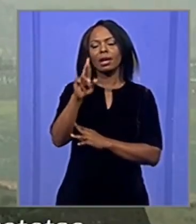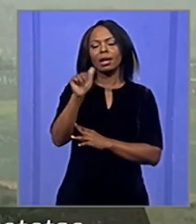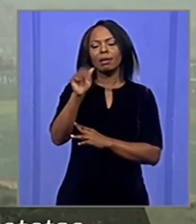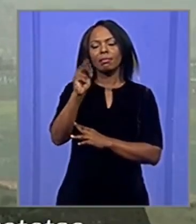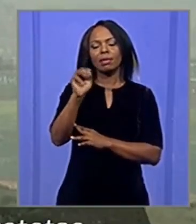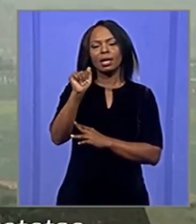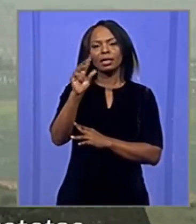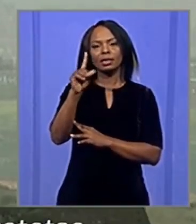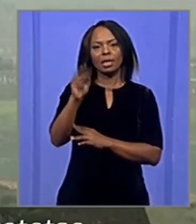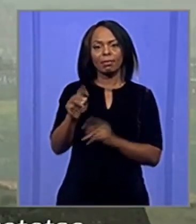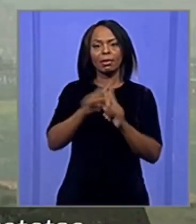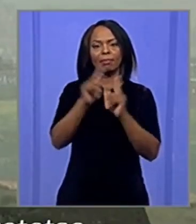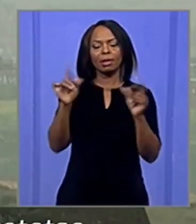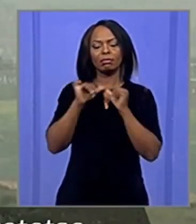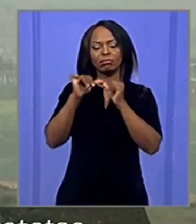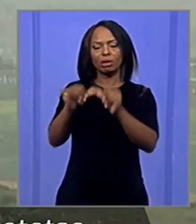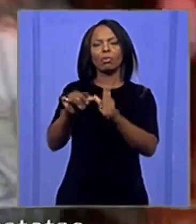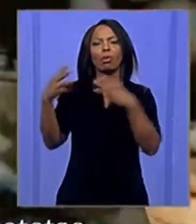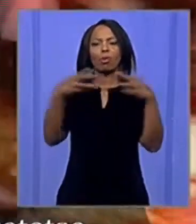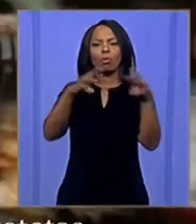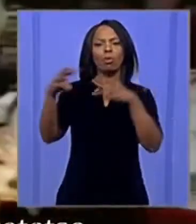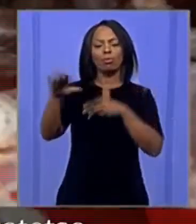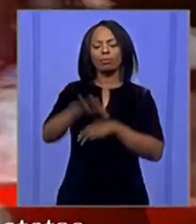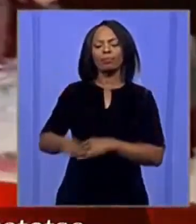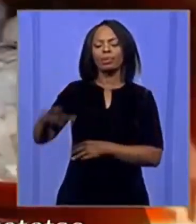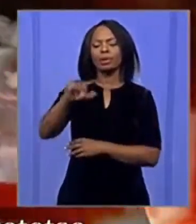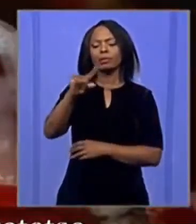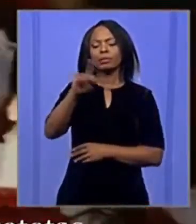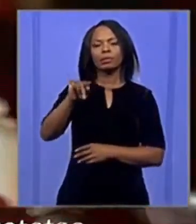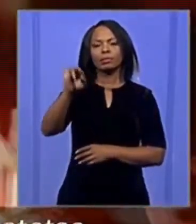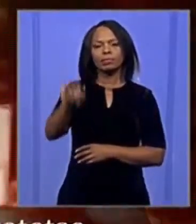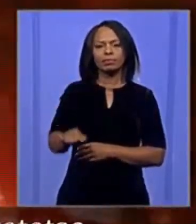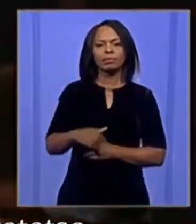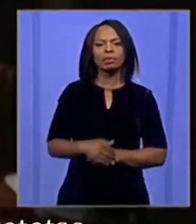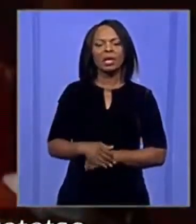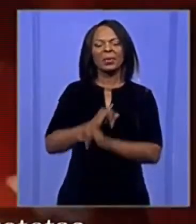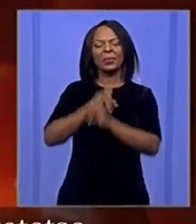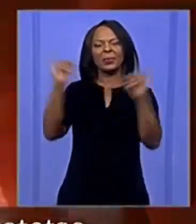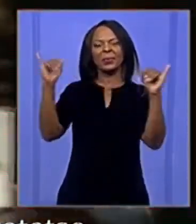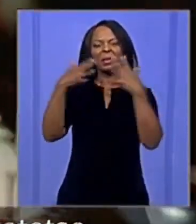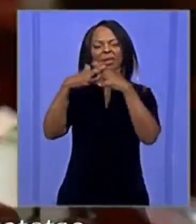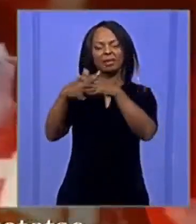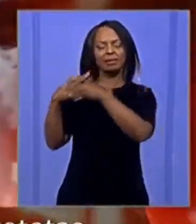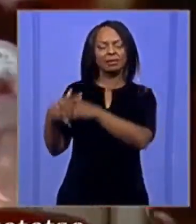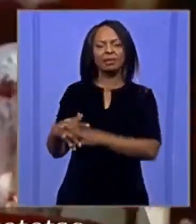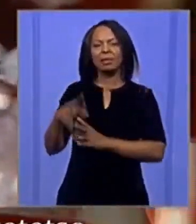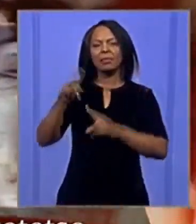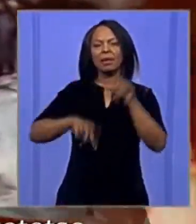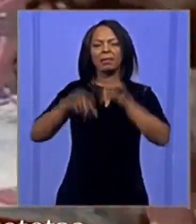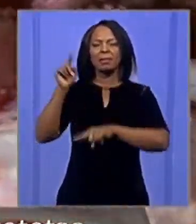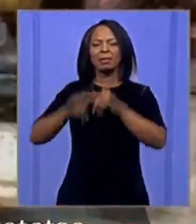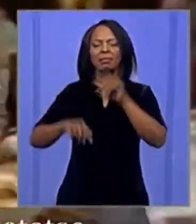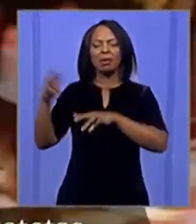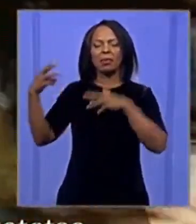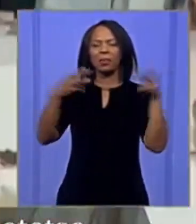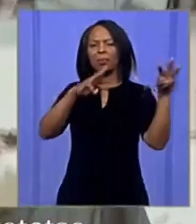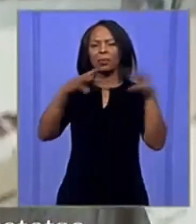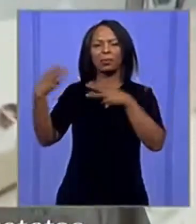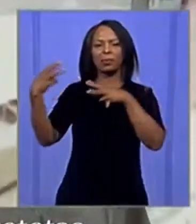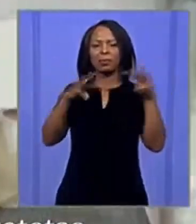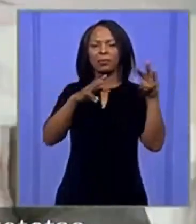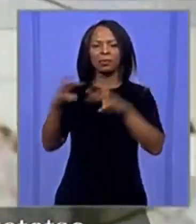di tsweletse kwa Gaza. Selo sa dintsho le matlhotlhapelo di a etegela. Ditherisano tsa peo marumo fatshe ga di ise di nne le